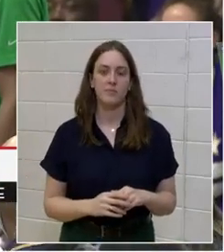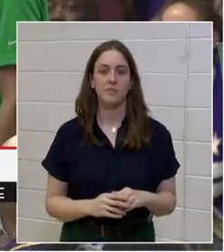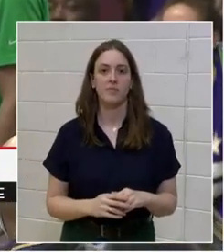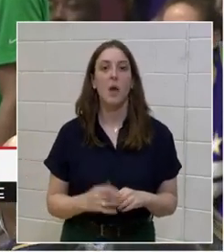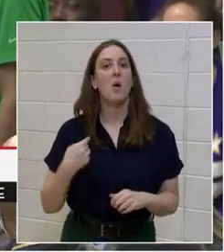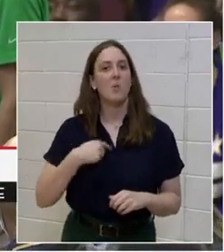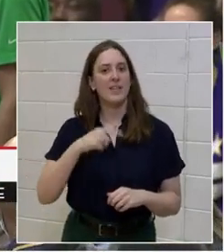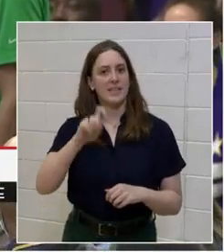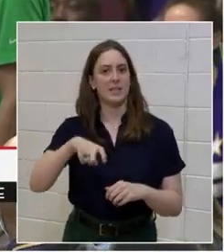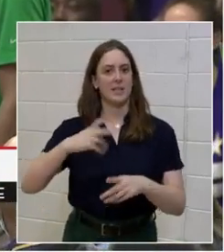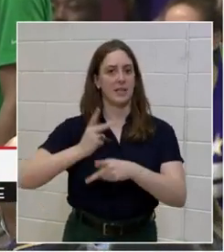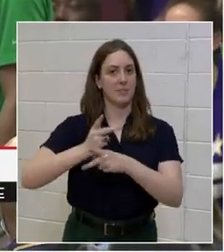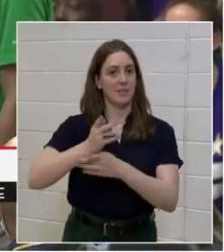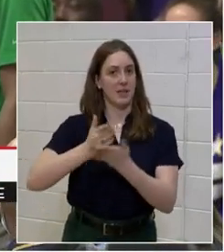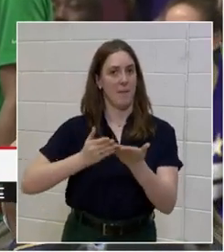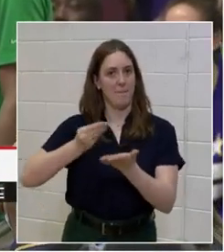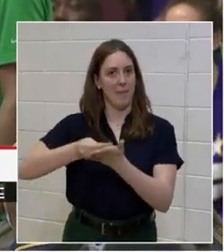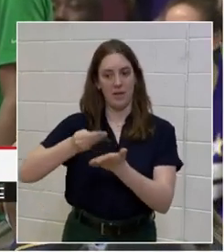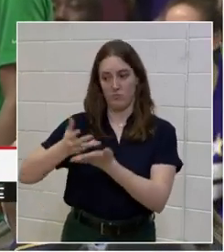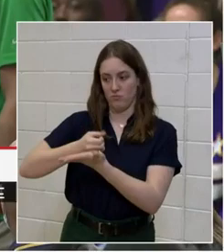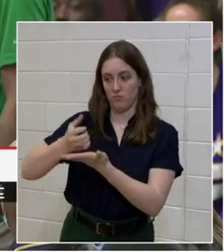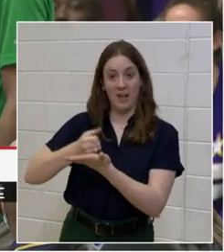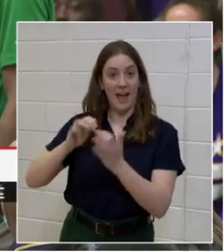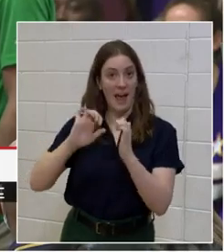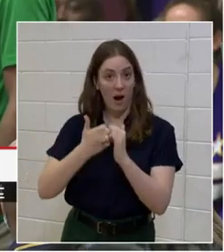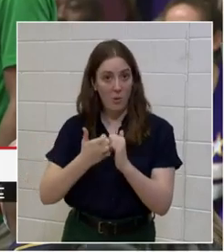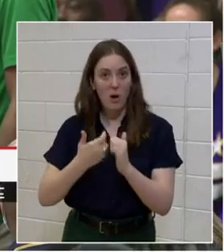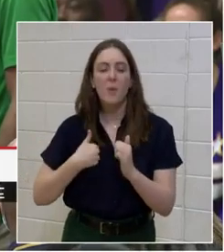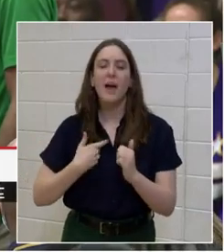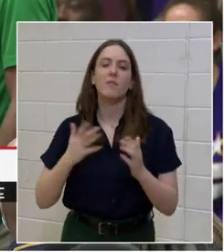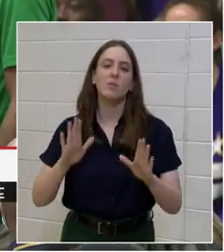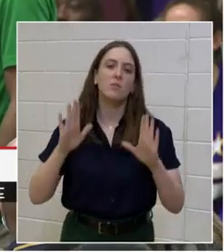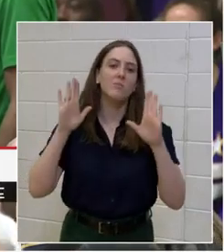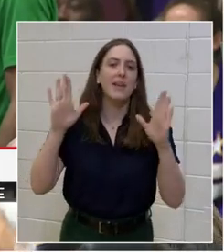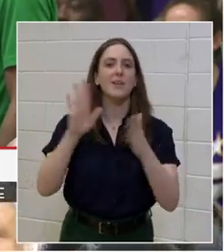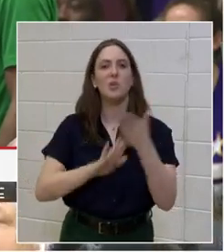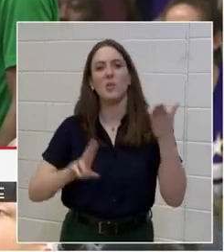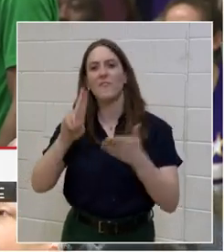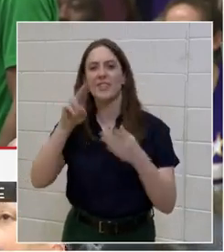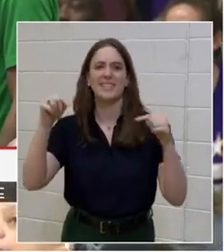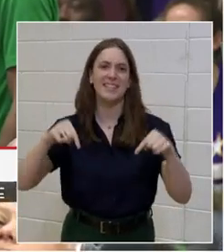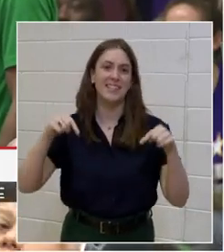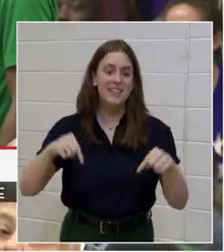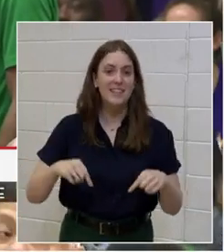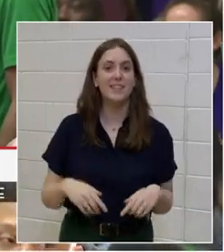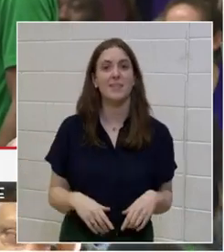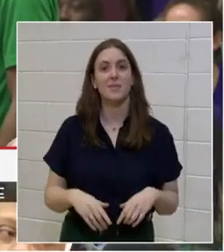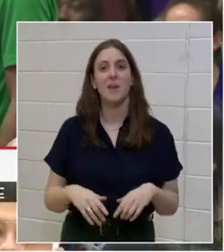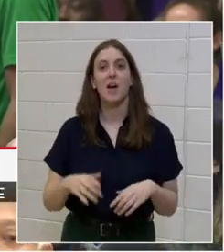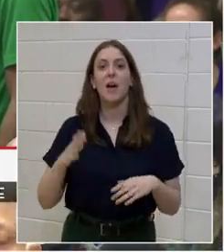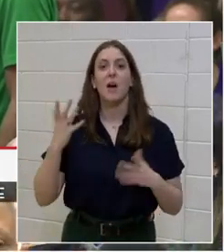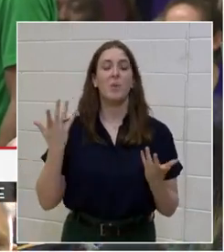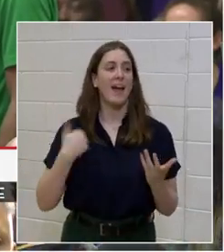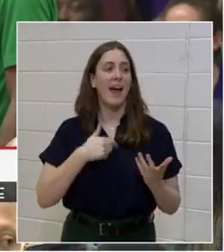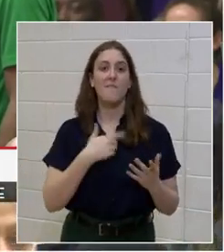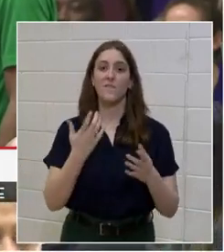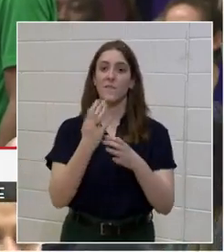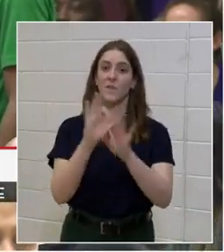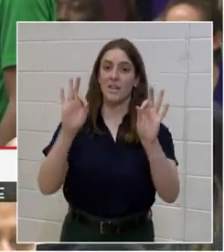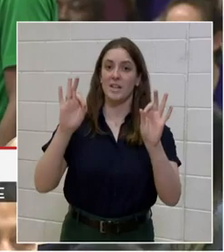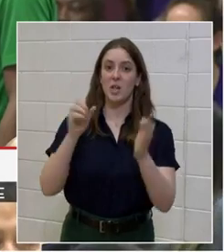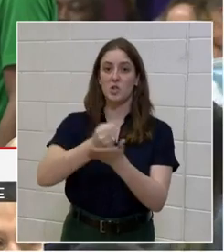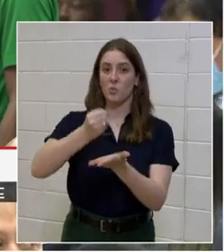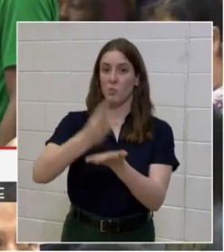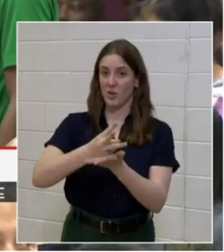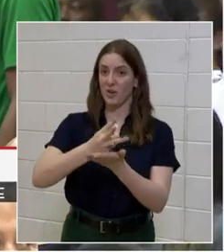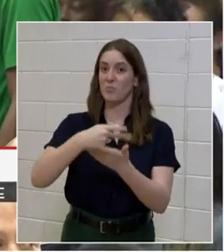we can save money to get more revenue. We have all of these amazing universities in this city. Shout out to the city for free social work programs, as I'm a part